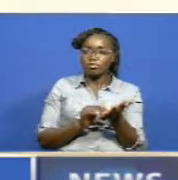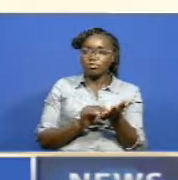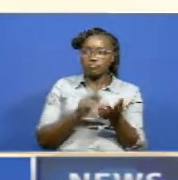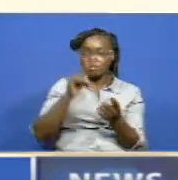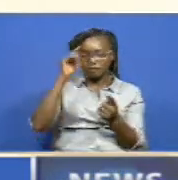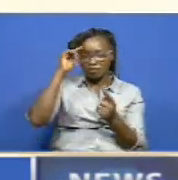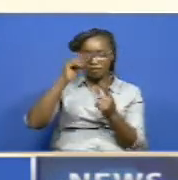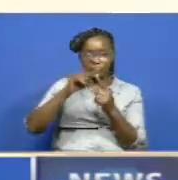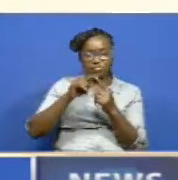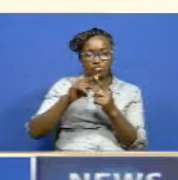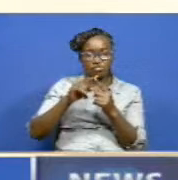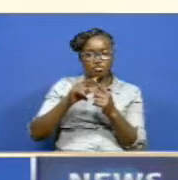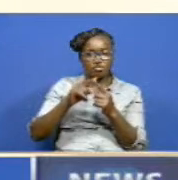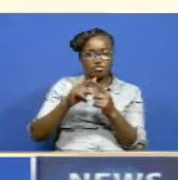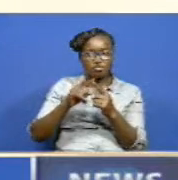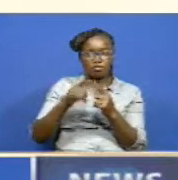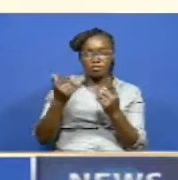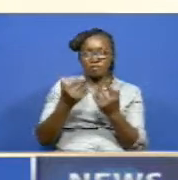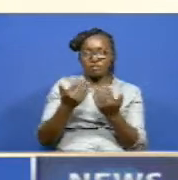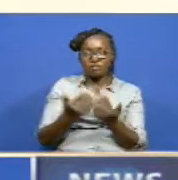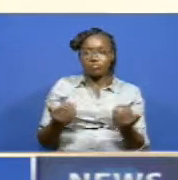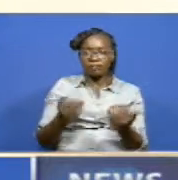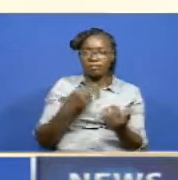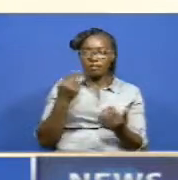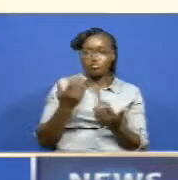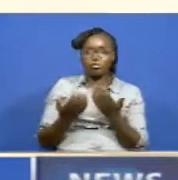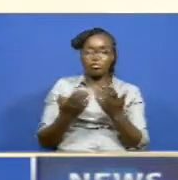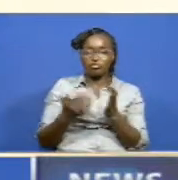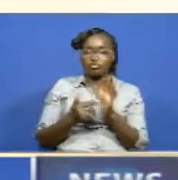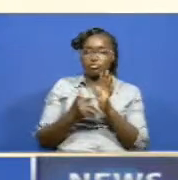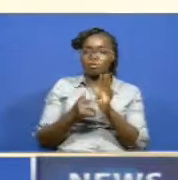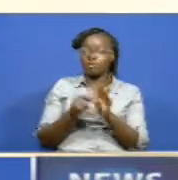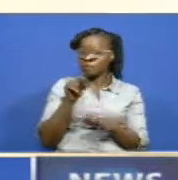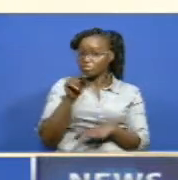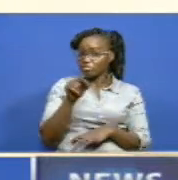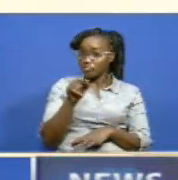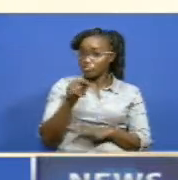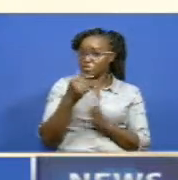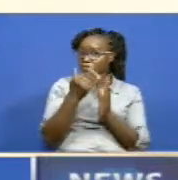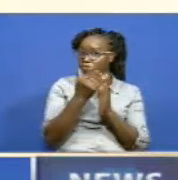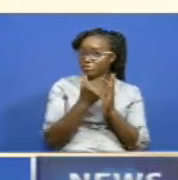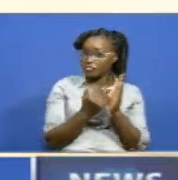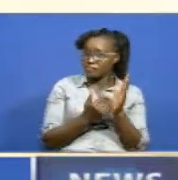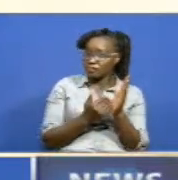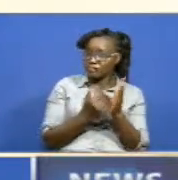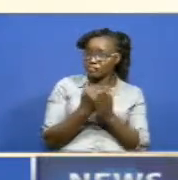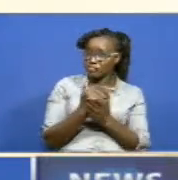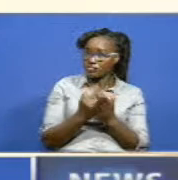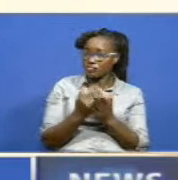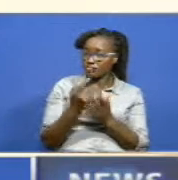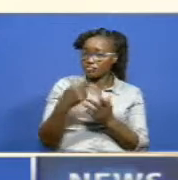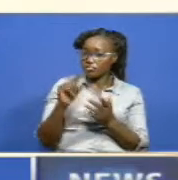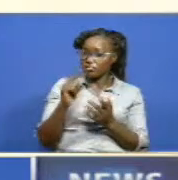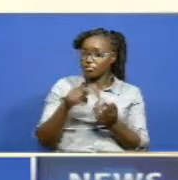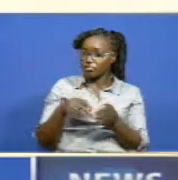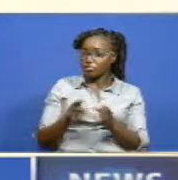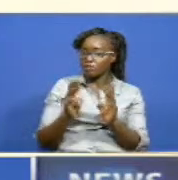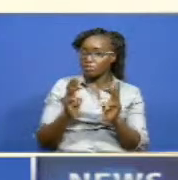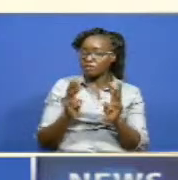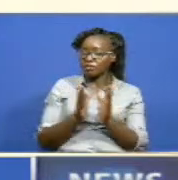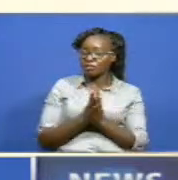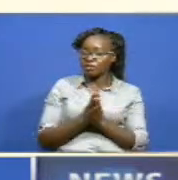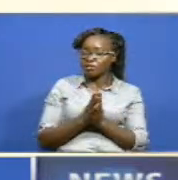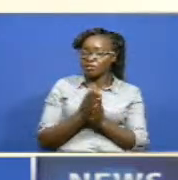at desensitizing any children who may have been exposed to that programming as part of the corrective measures. Acting